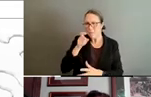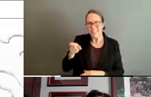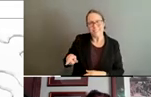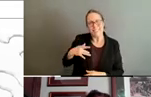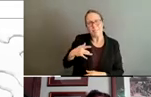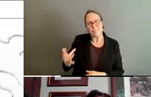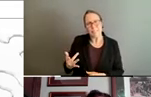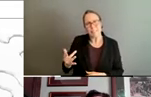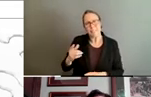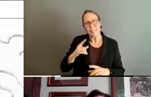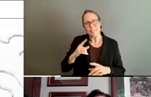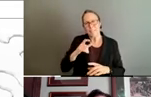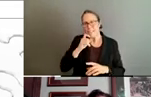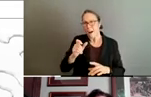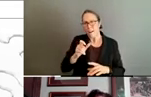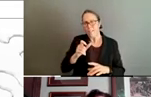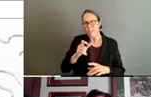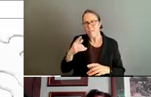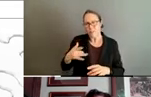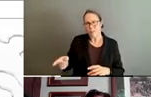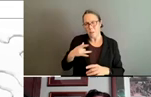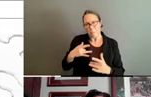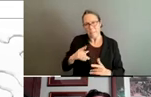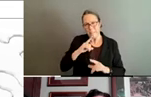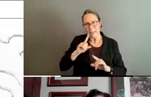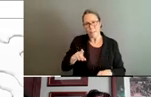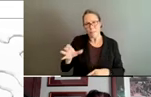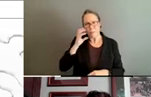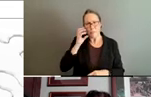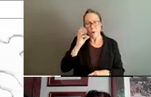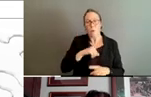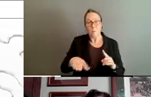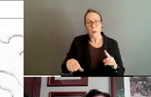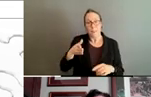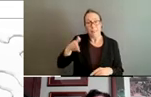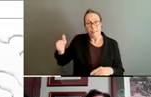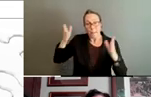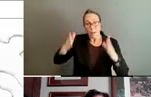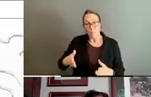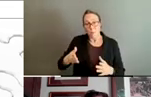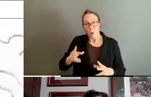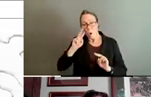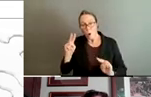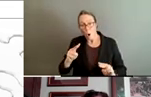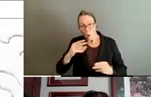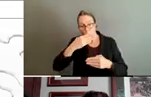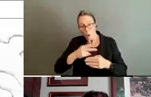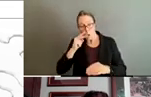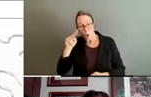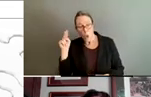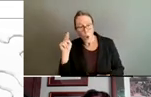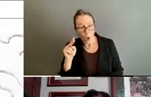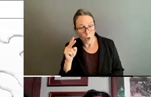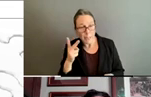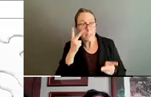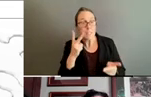there's a big window in their living room, and they were able to see that she was on the ground, luckily not